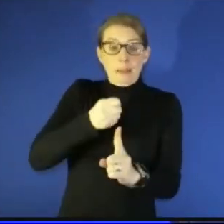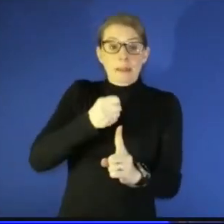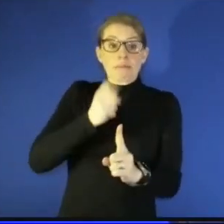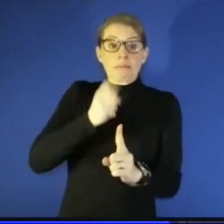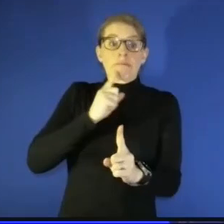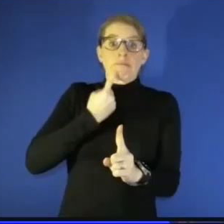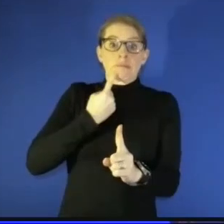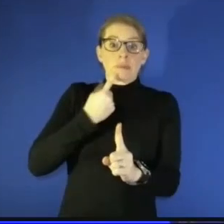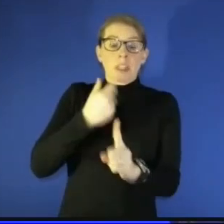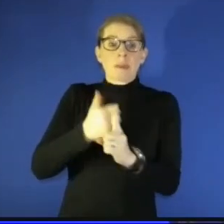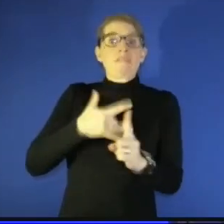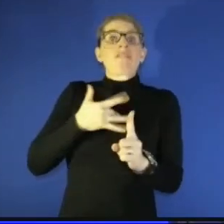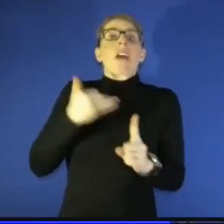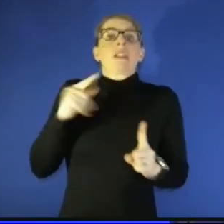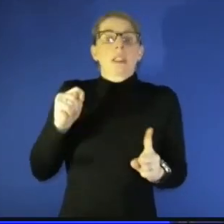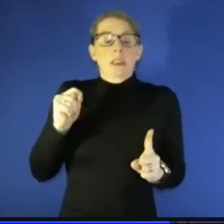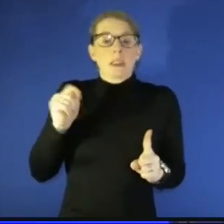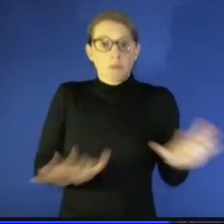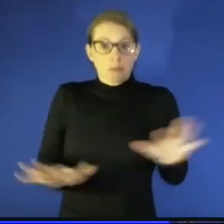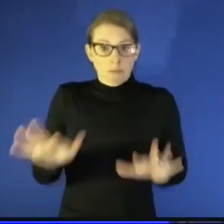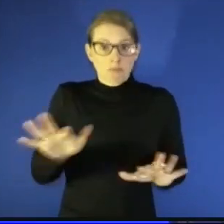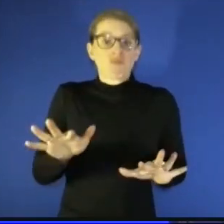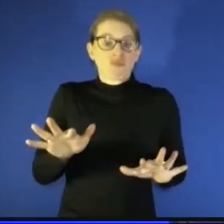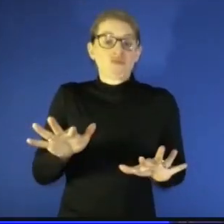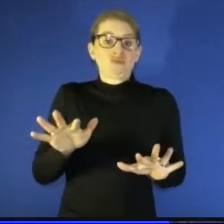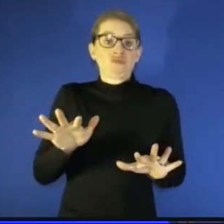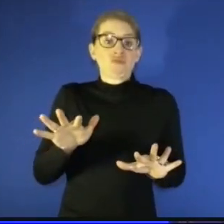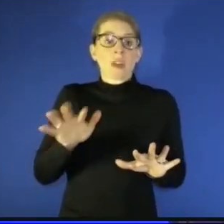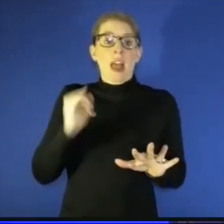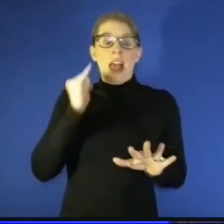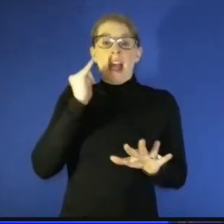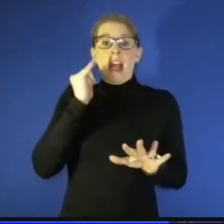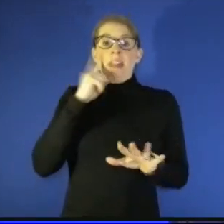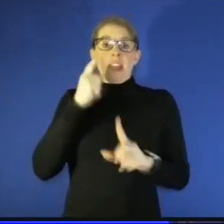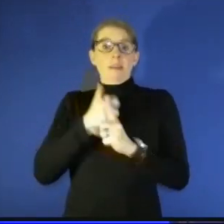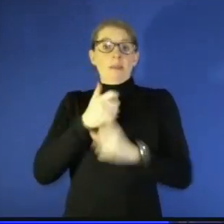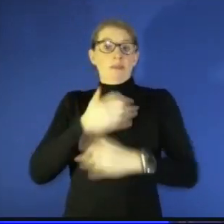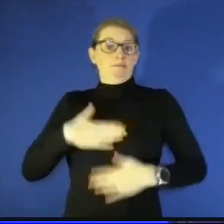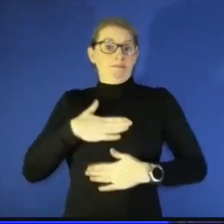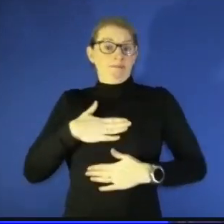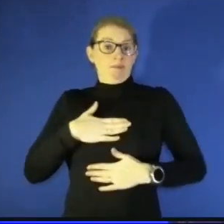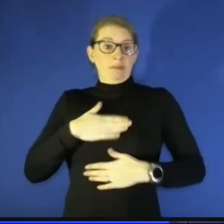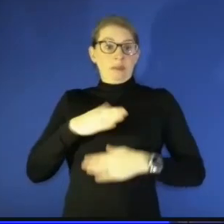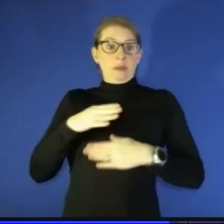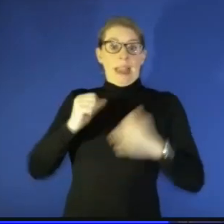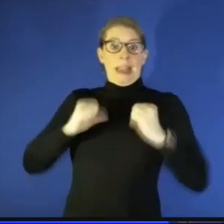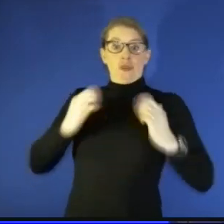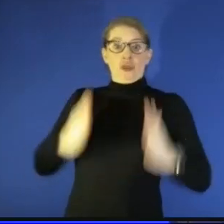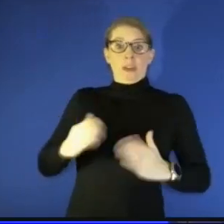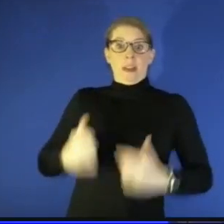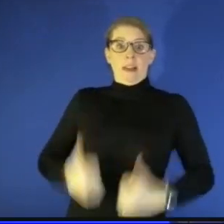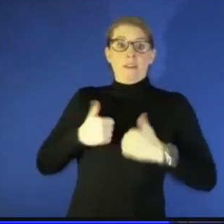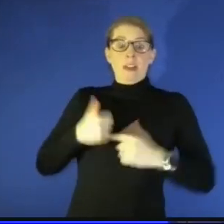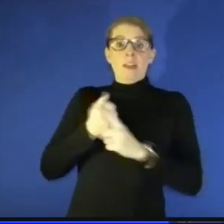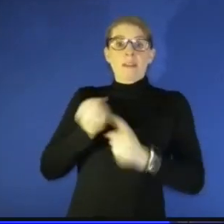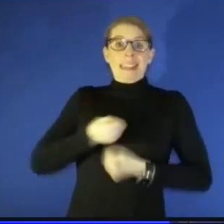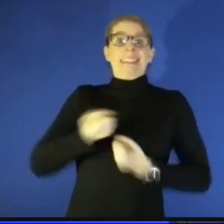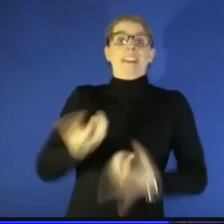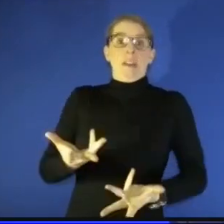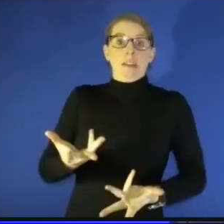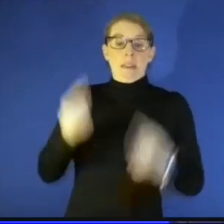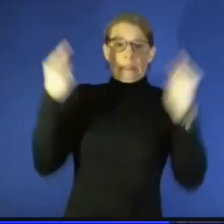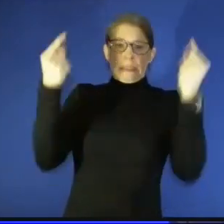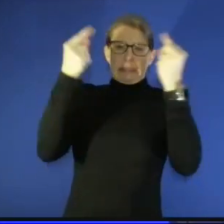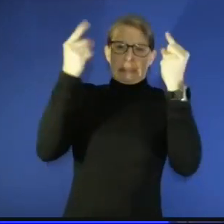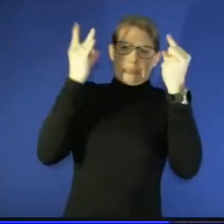it. I think an entertainer's life, as we all know, is extremely busy. He must have been exhausted, and the headache was severe, and he